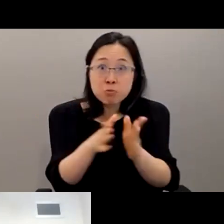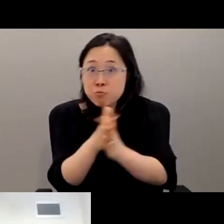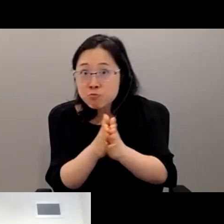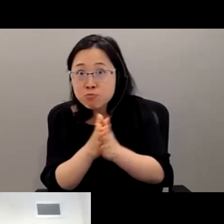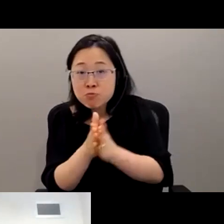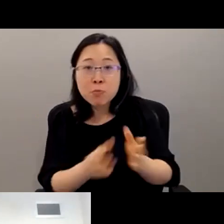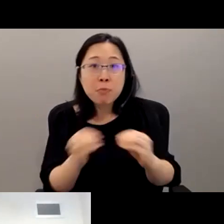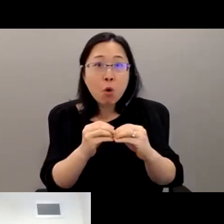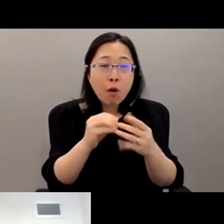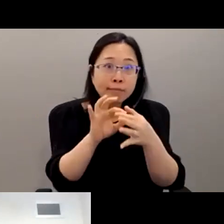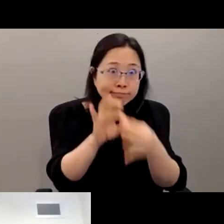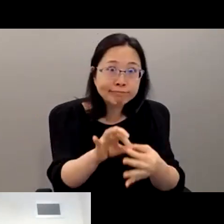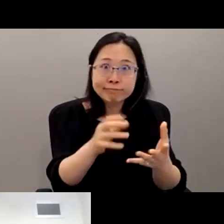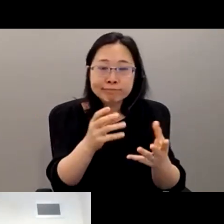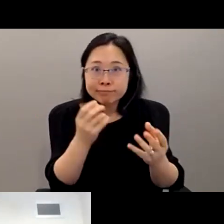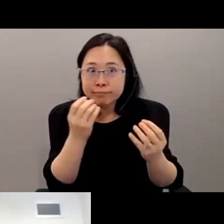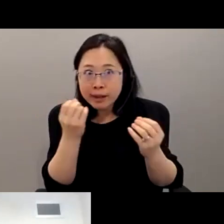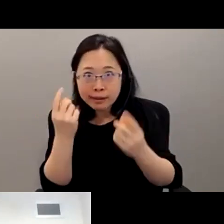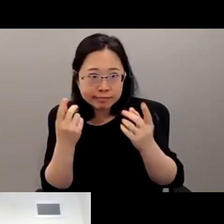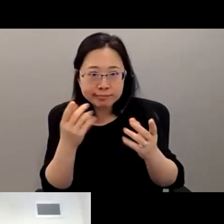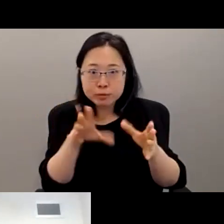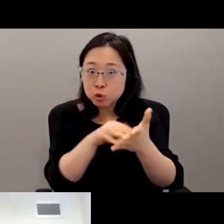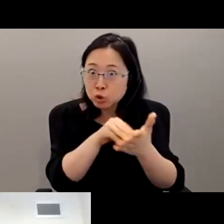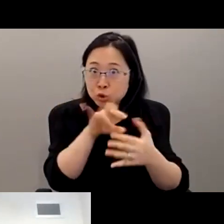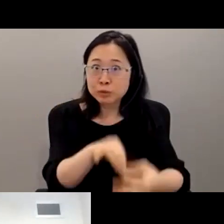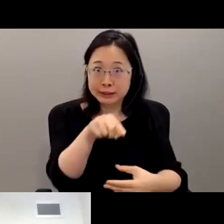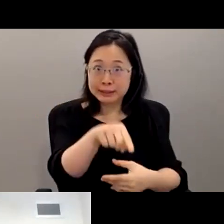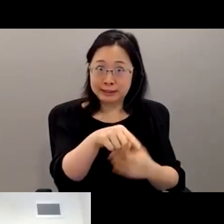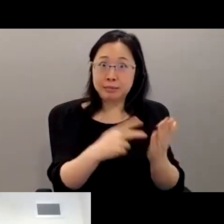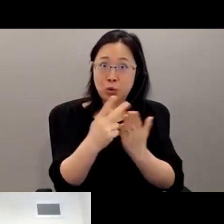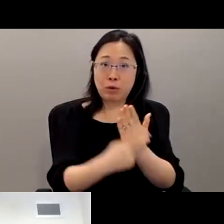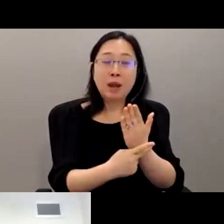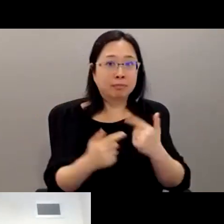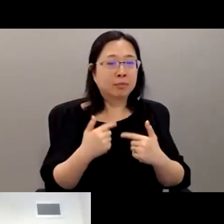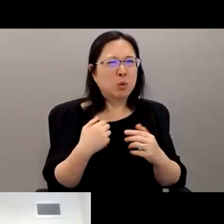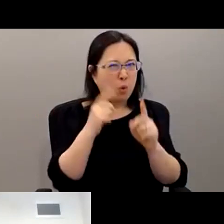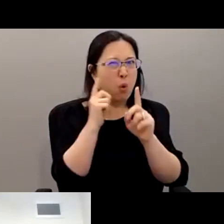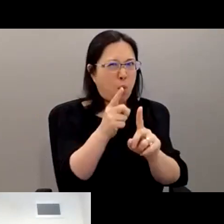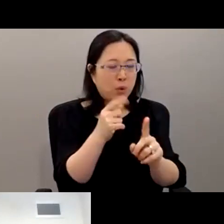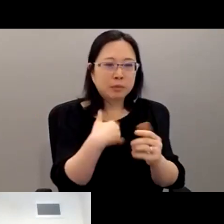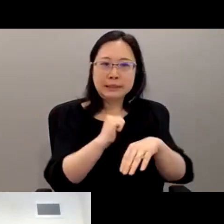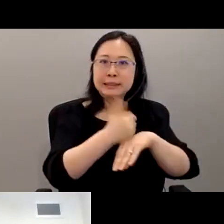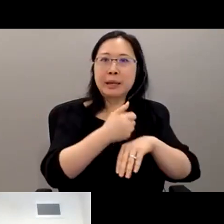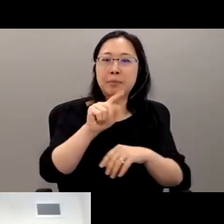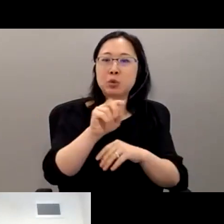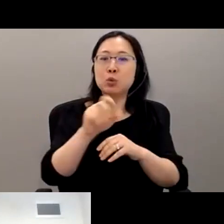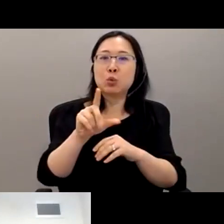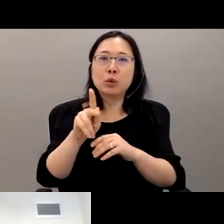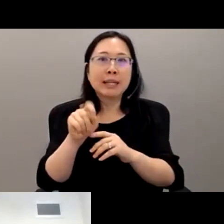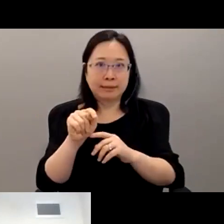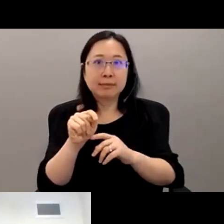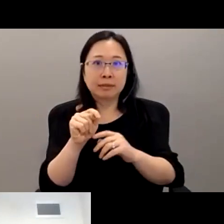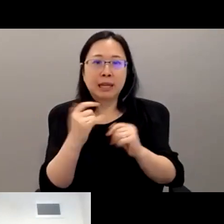this, we hope to have a toolkit that we are connecting right now with the University of Waterloo,